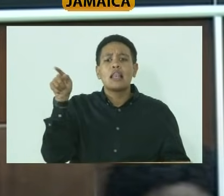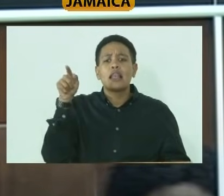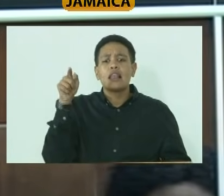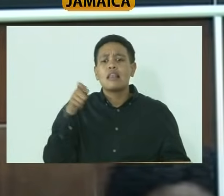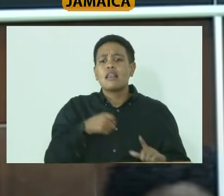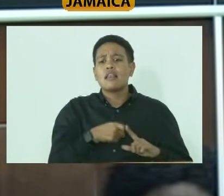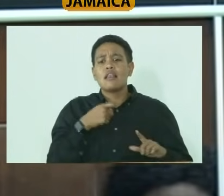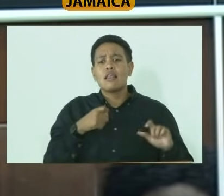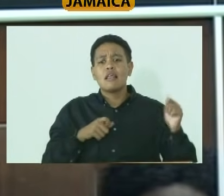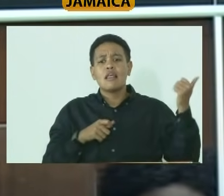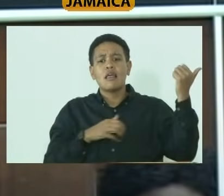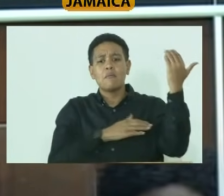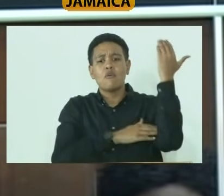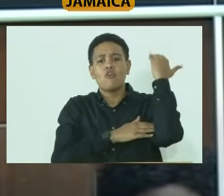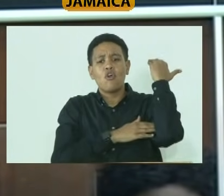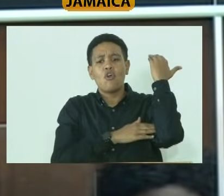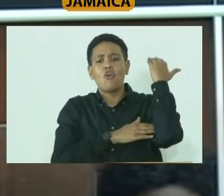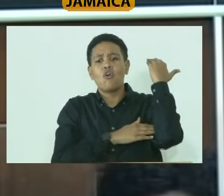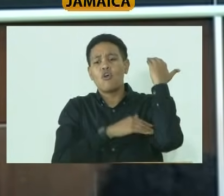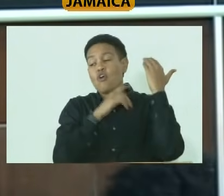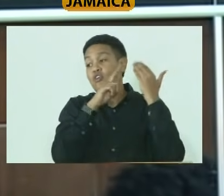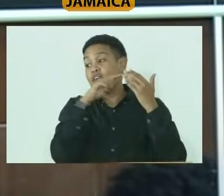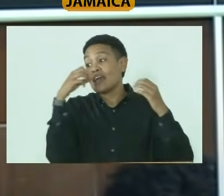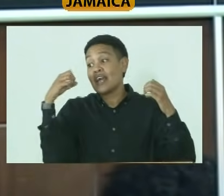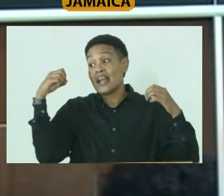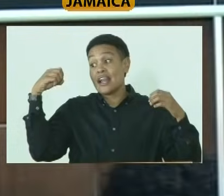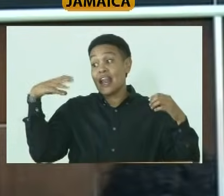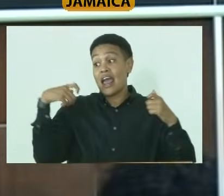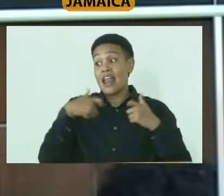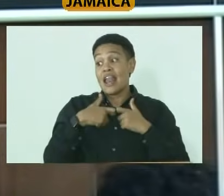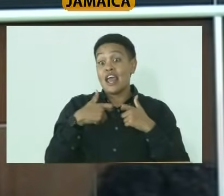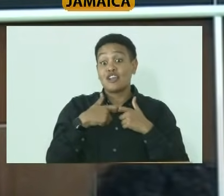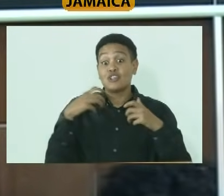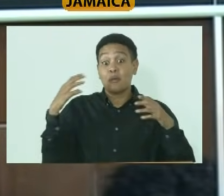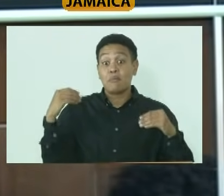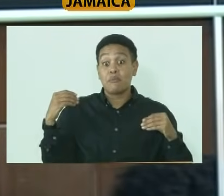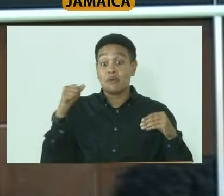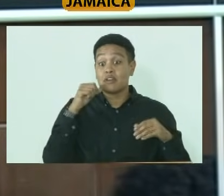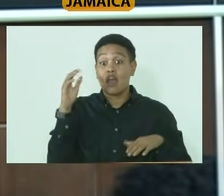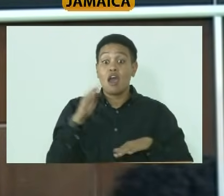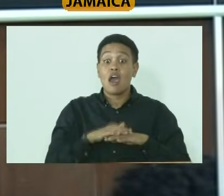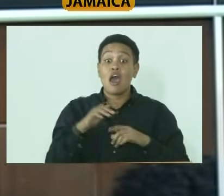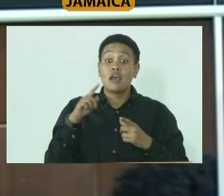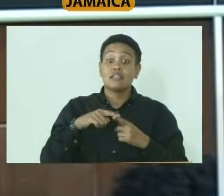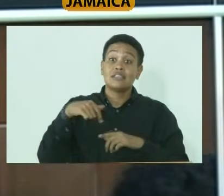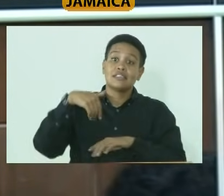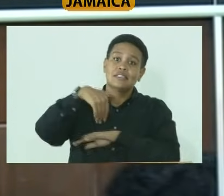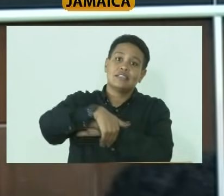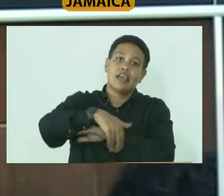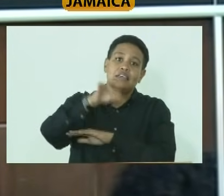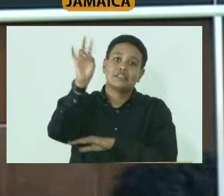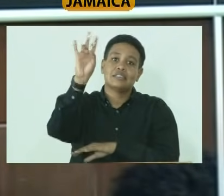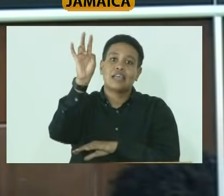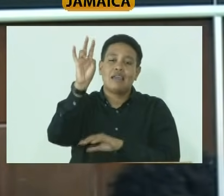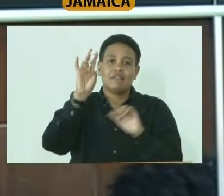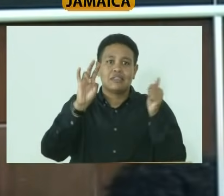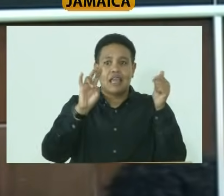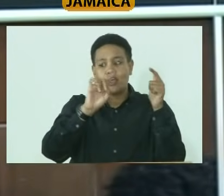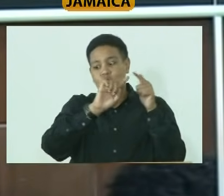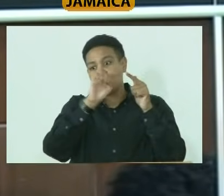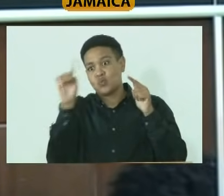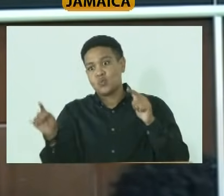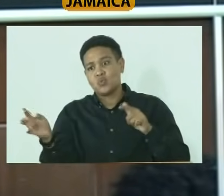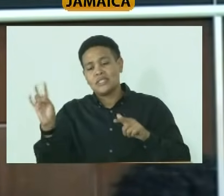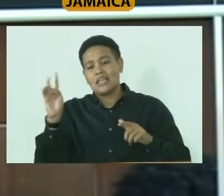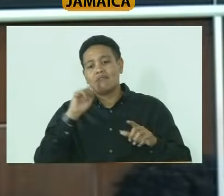from 10 o'clock in the morning, the power is disconnected and is not turned back on until 7 in the night. This affects